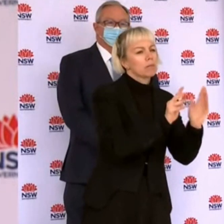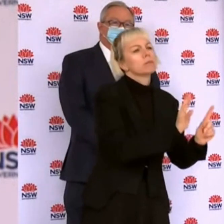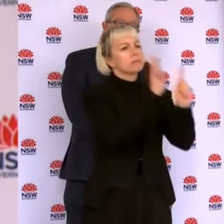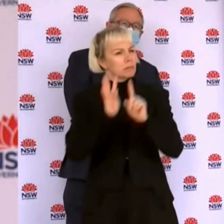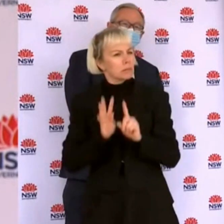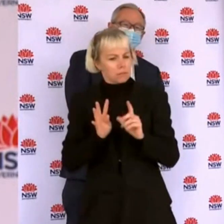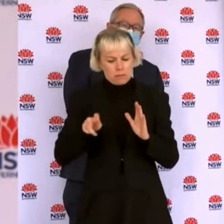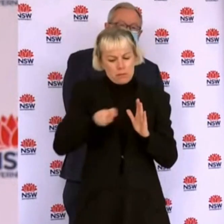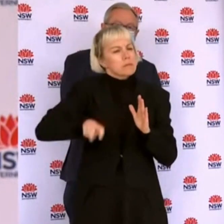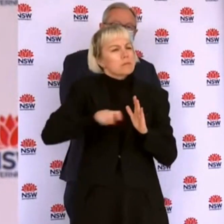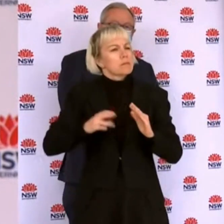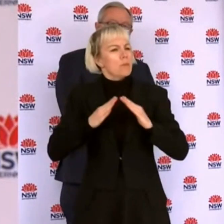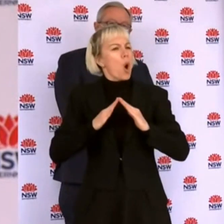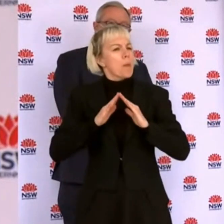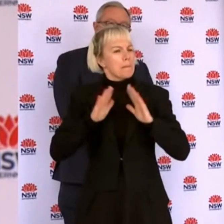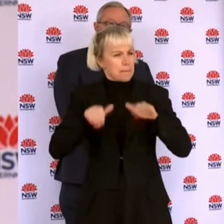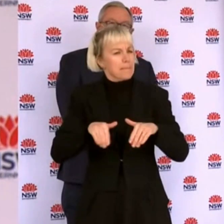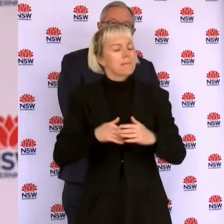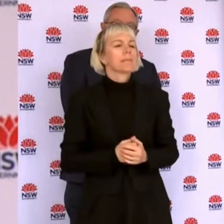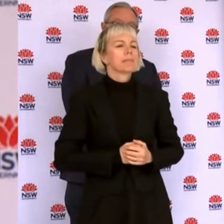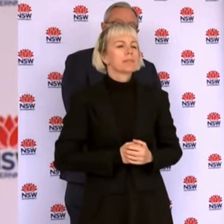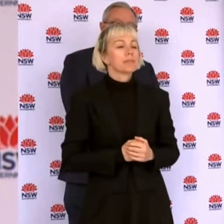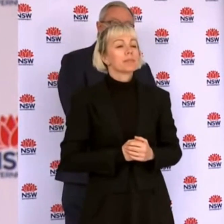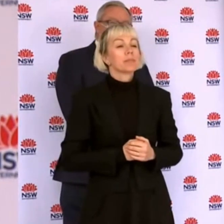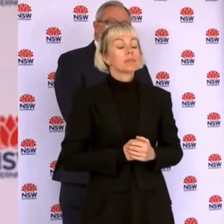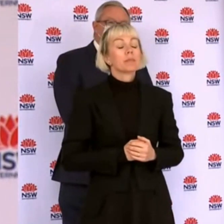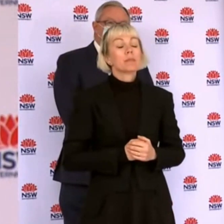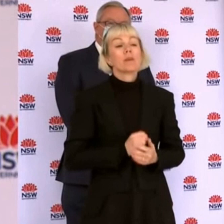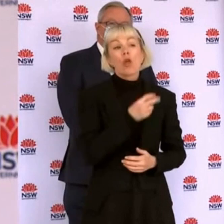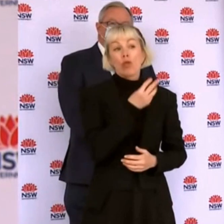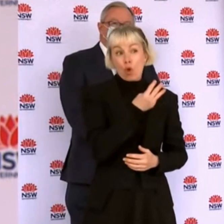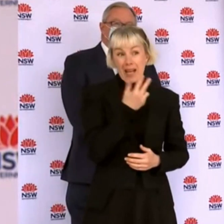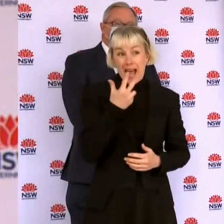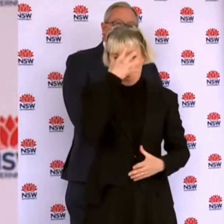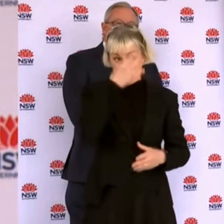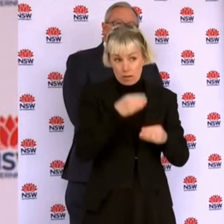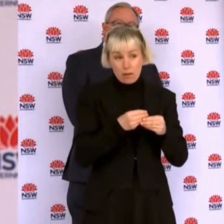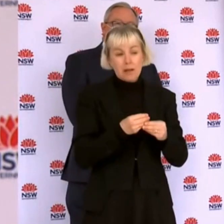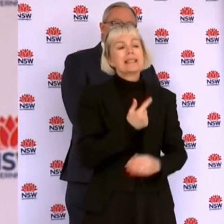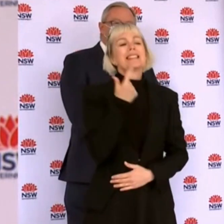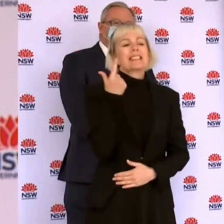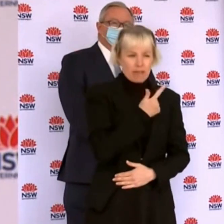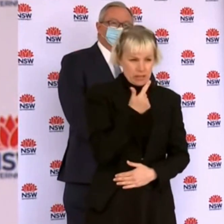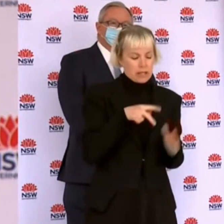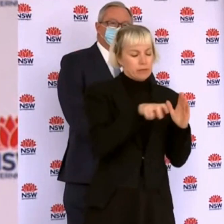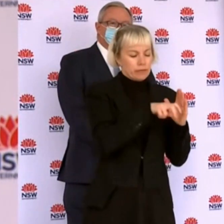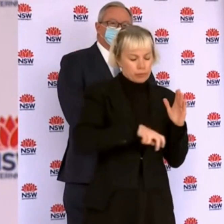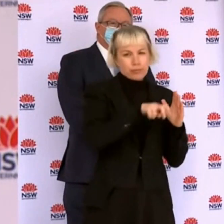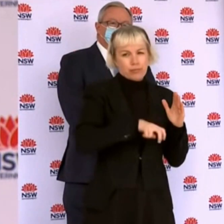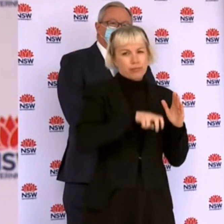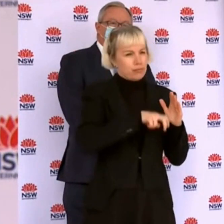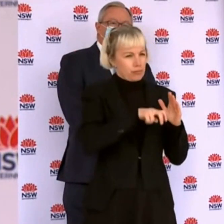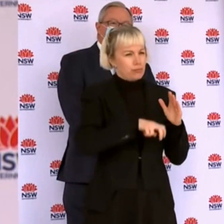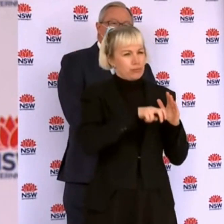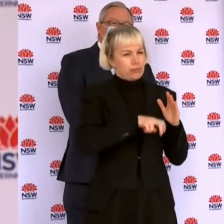notifications. Of today's 38 cases, 17 were in isolation throughout their infectious period and 9